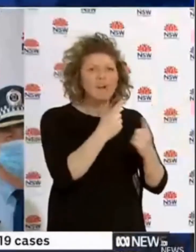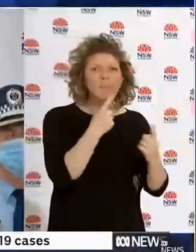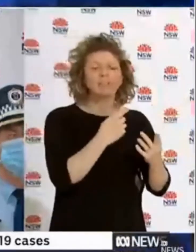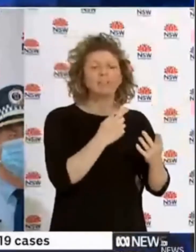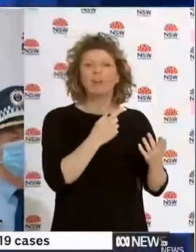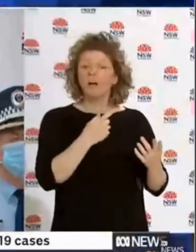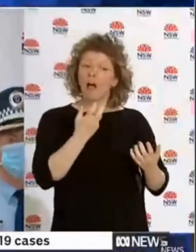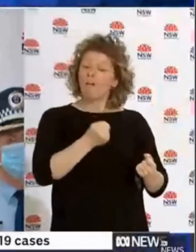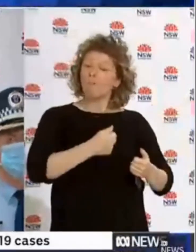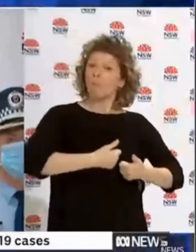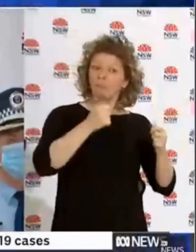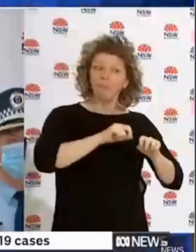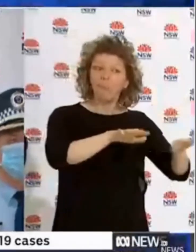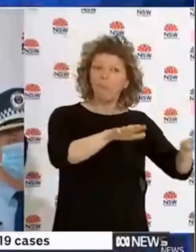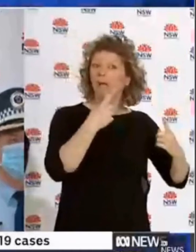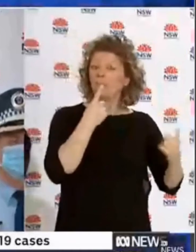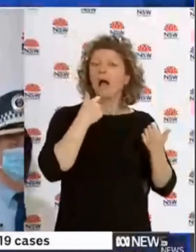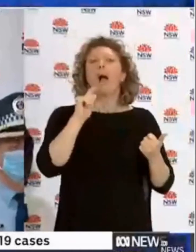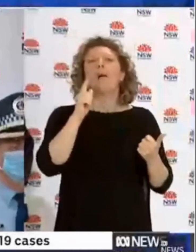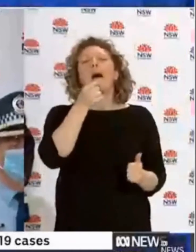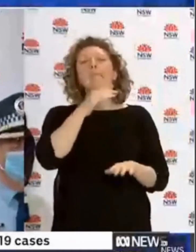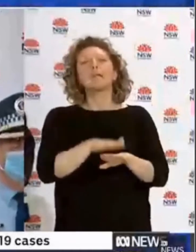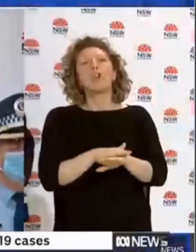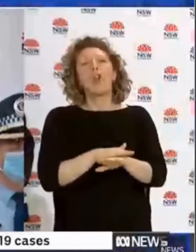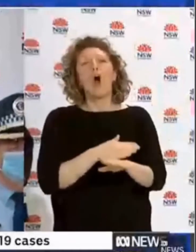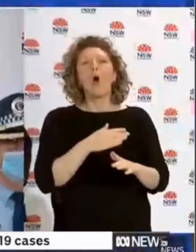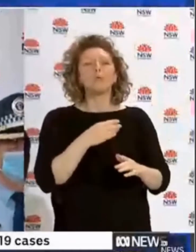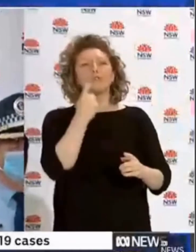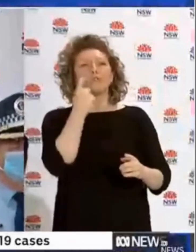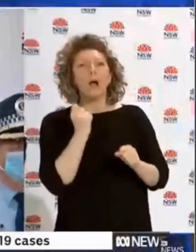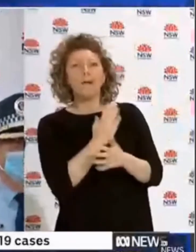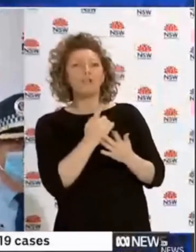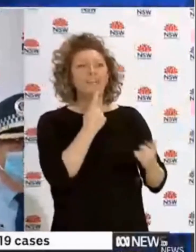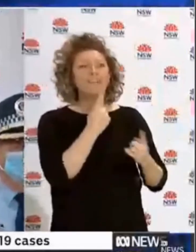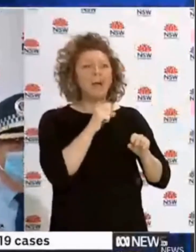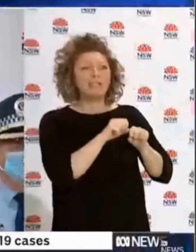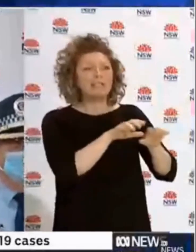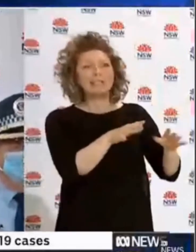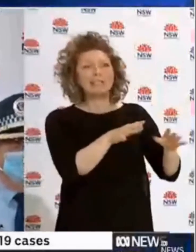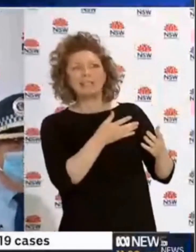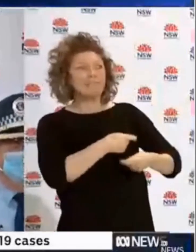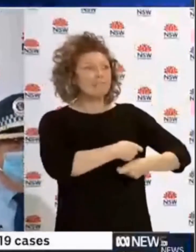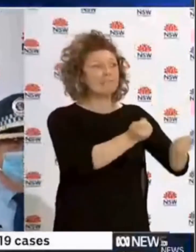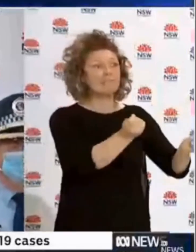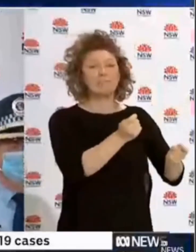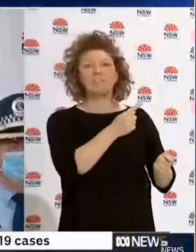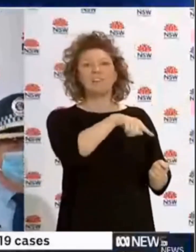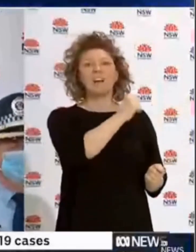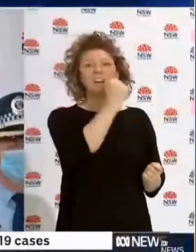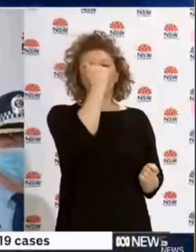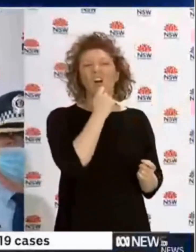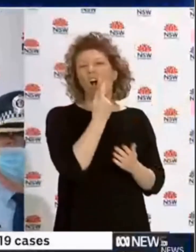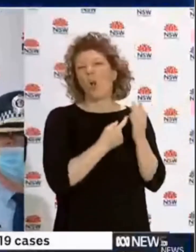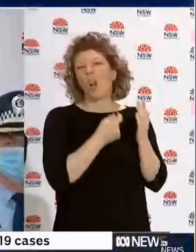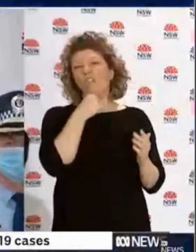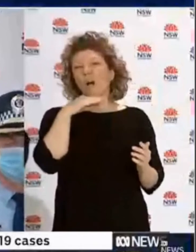moment. But can I say it's obviously a slower process. We might get through only a couple of hundred at a temple or a mosque or a church